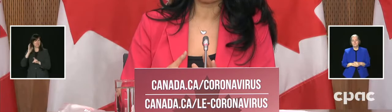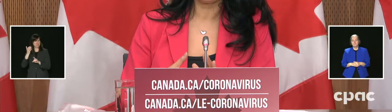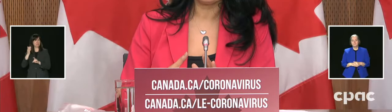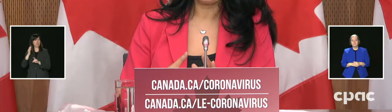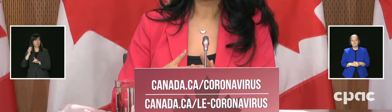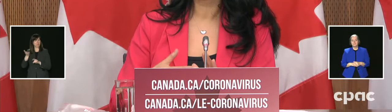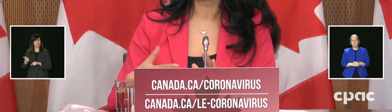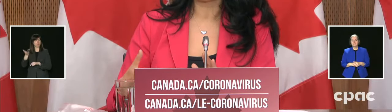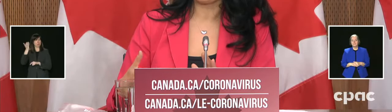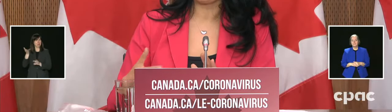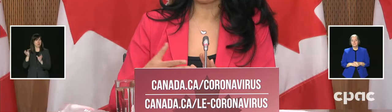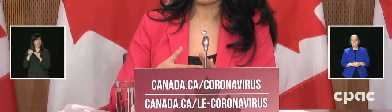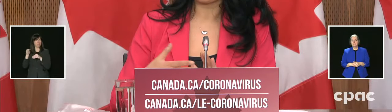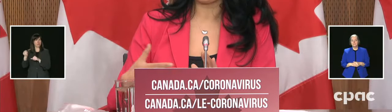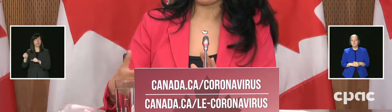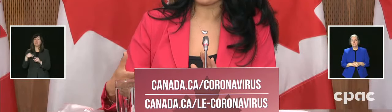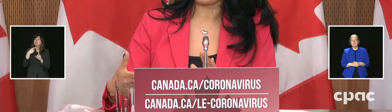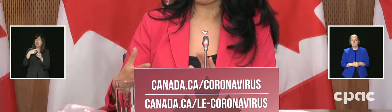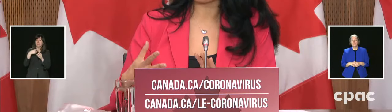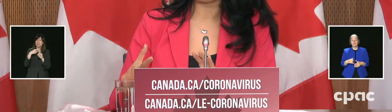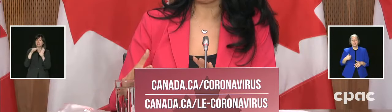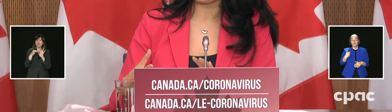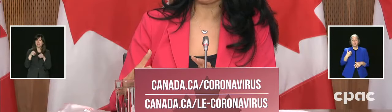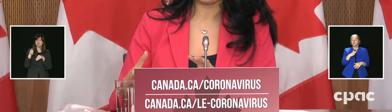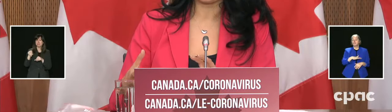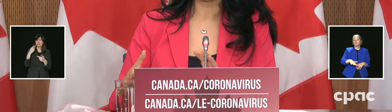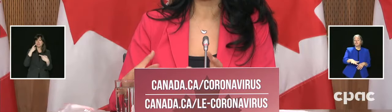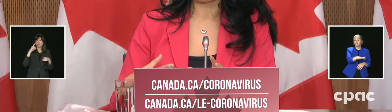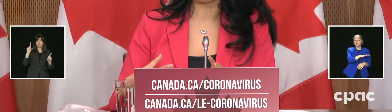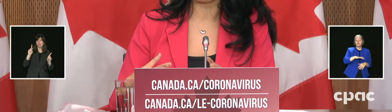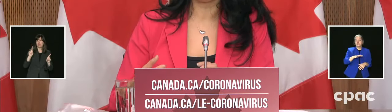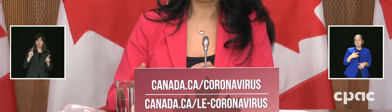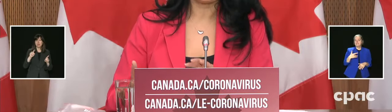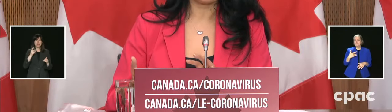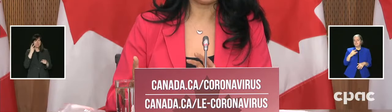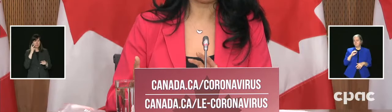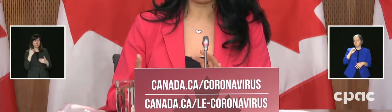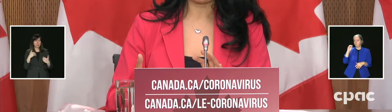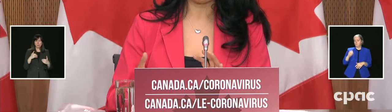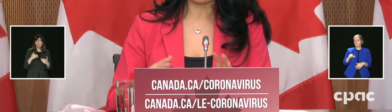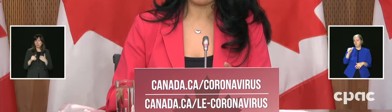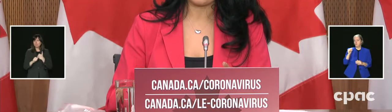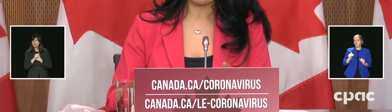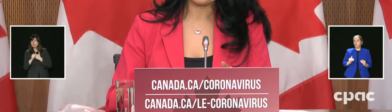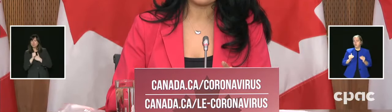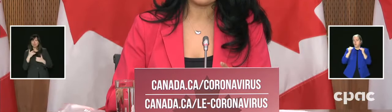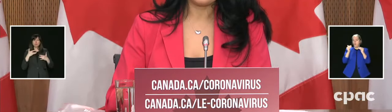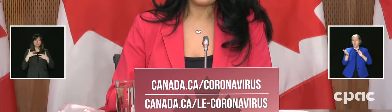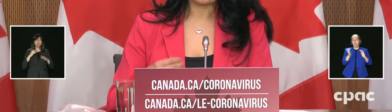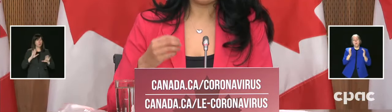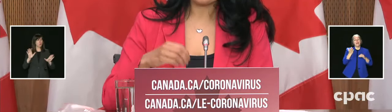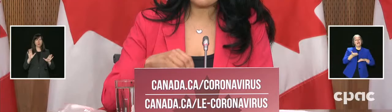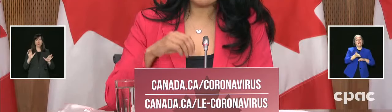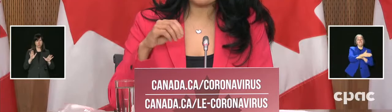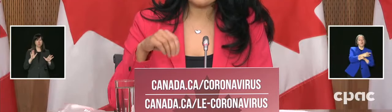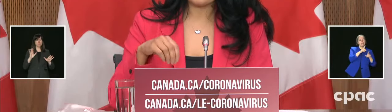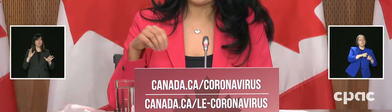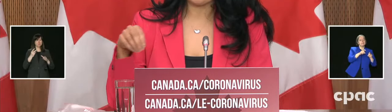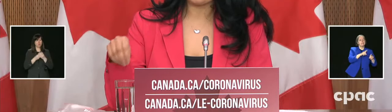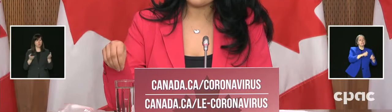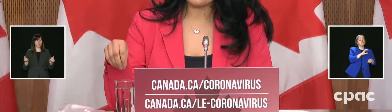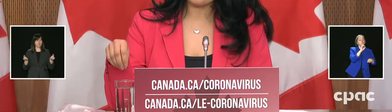but that's all positive in terms of the efficacy. We're not seeing anything that looks troubling in terms of lower efficacy. And when we talk